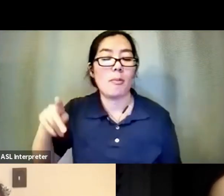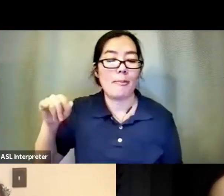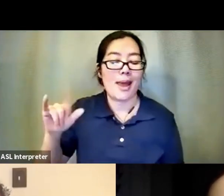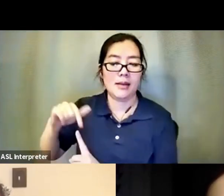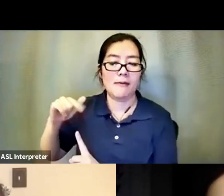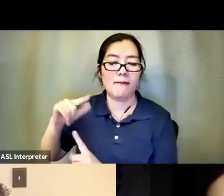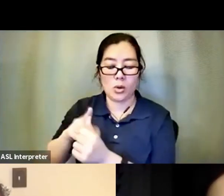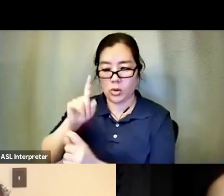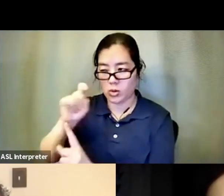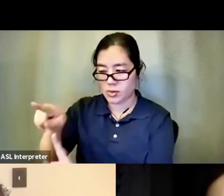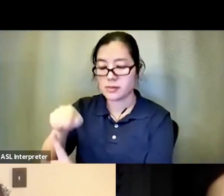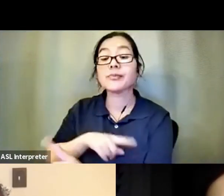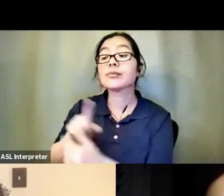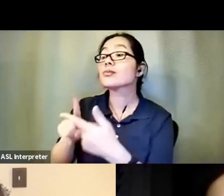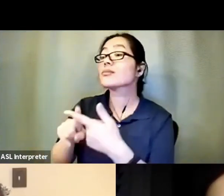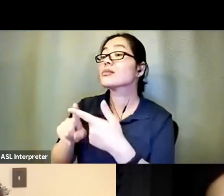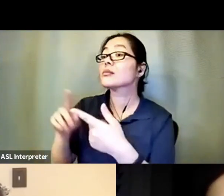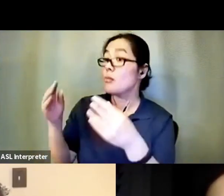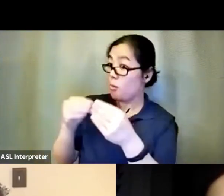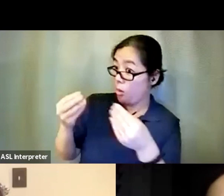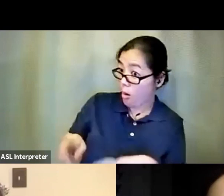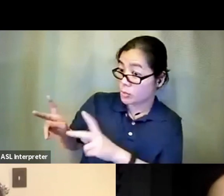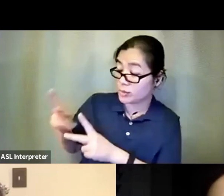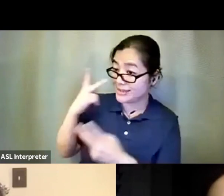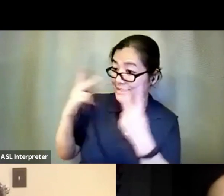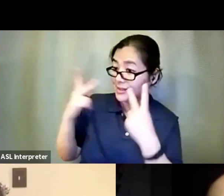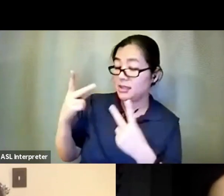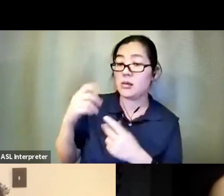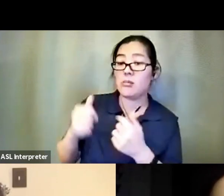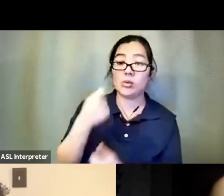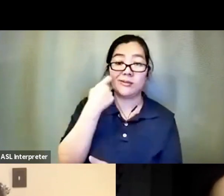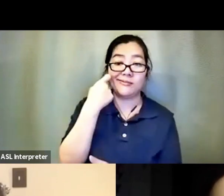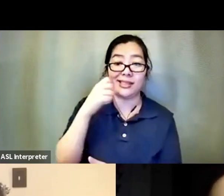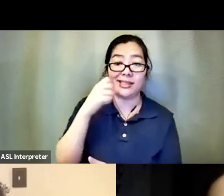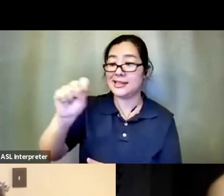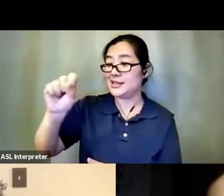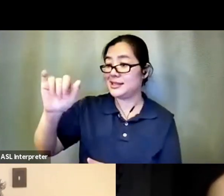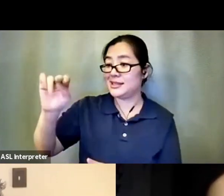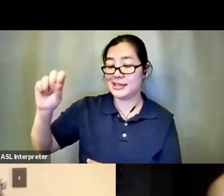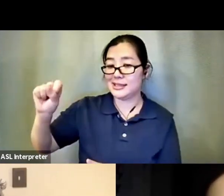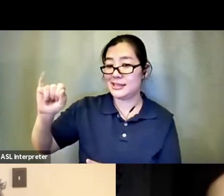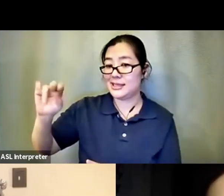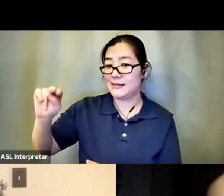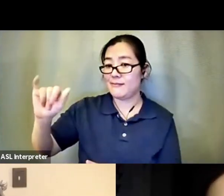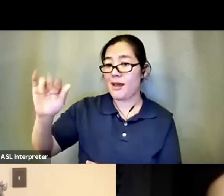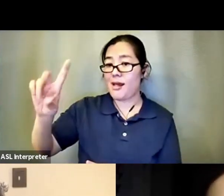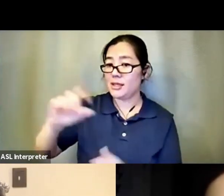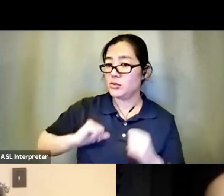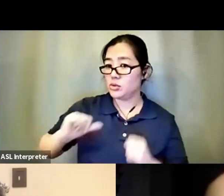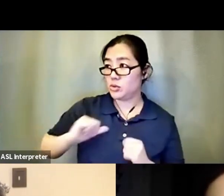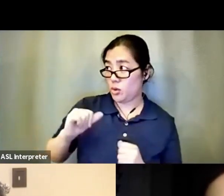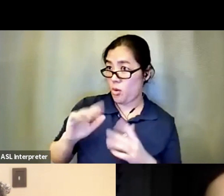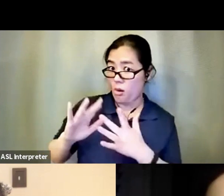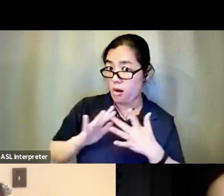question, Patty, is will there be more chances to see the most recent Sins show online? Oh, yes.